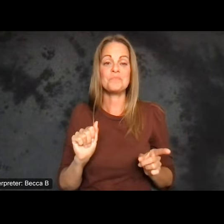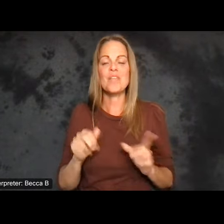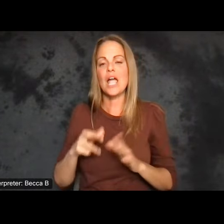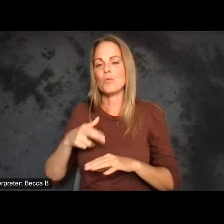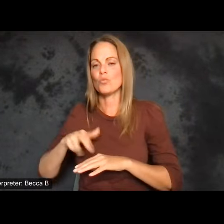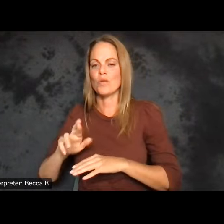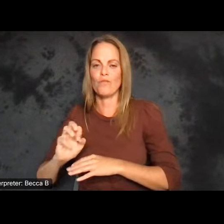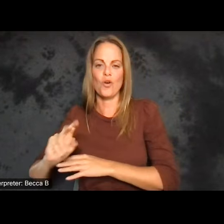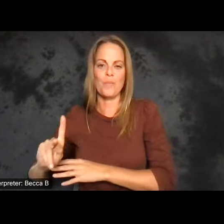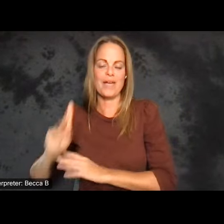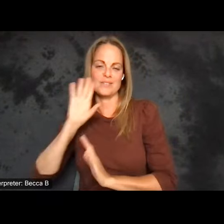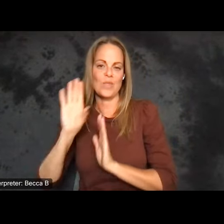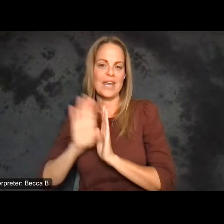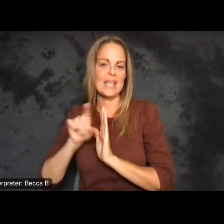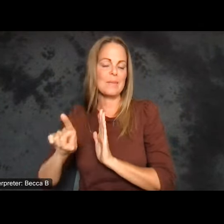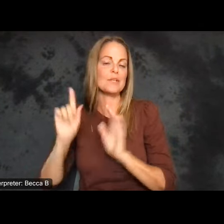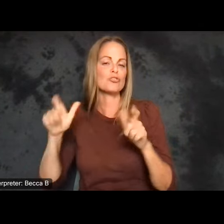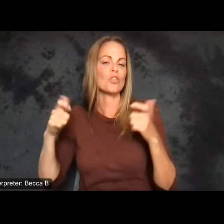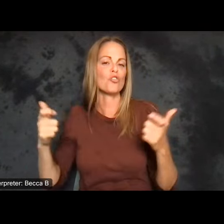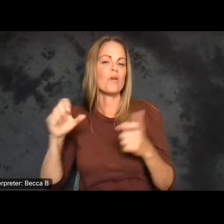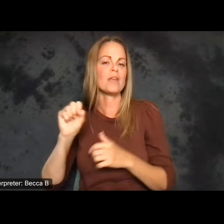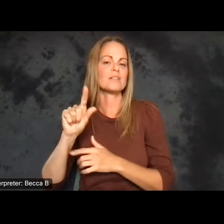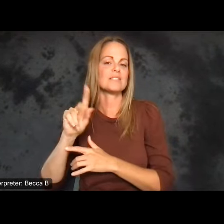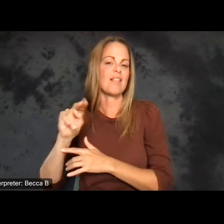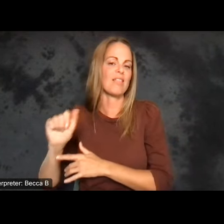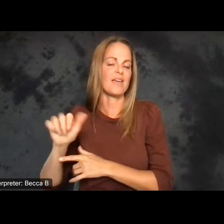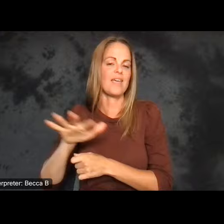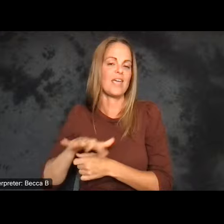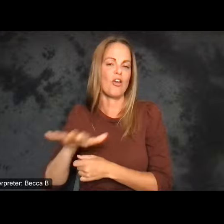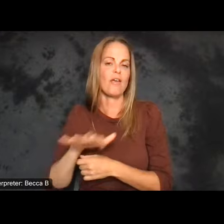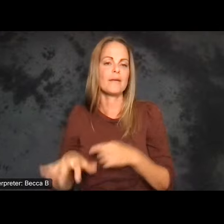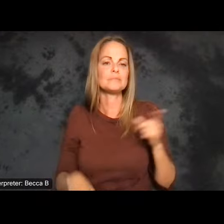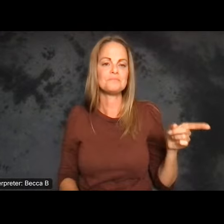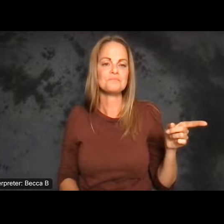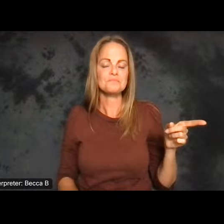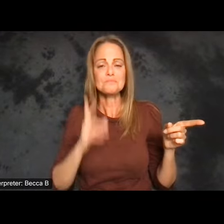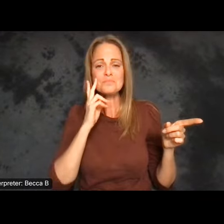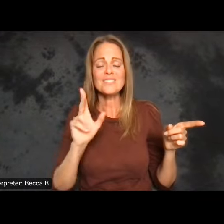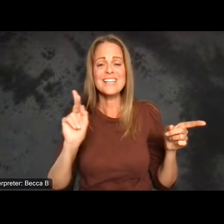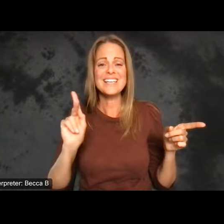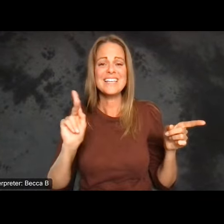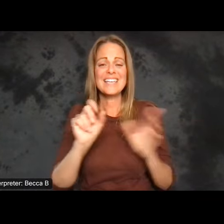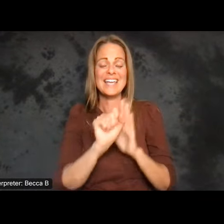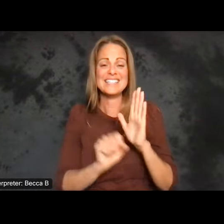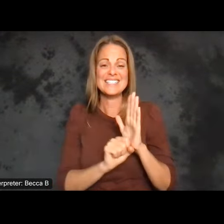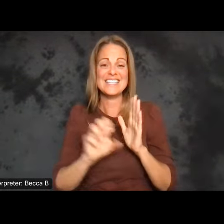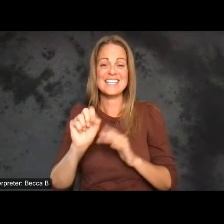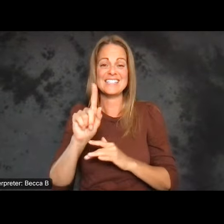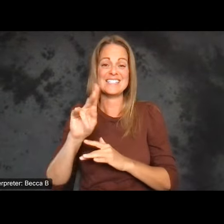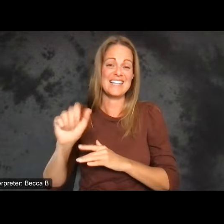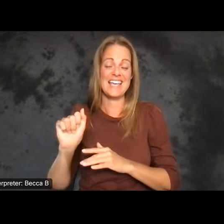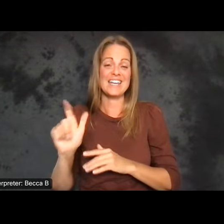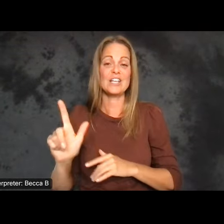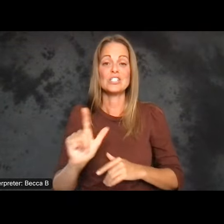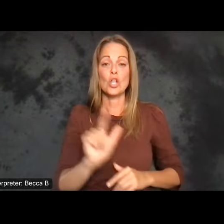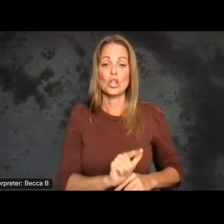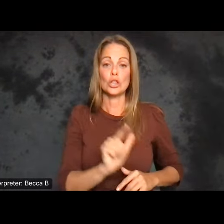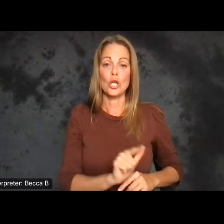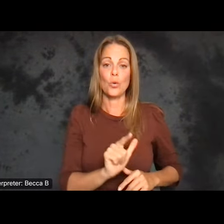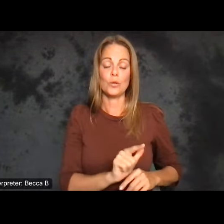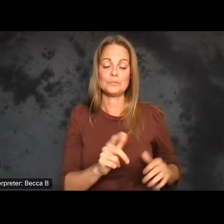that image of the greater Salina area. You'll see K-State Salina is located in the lower left corner of that.